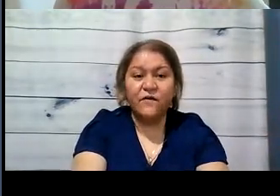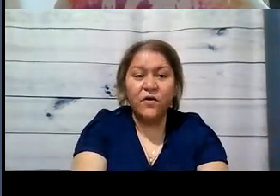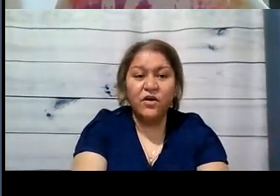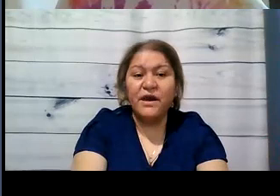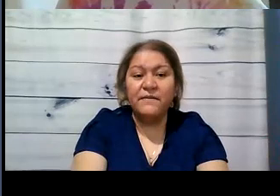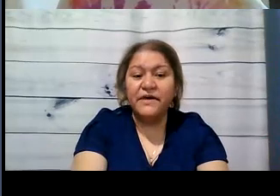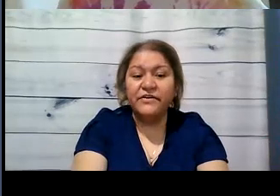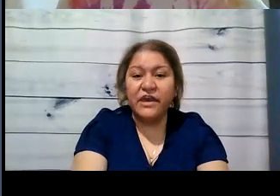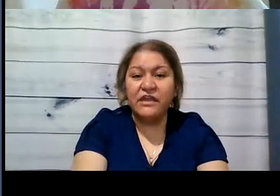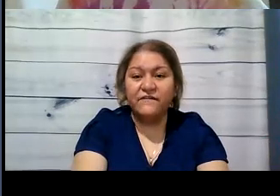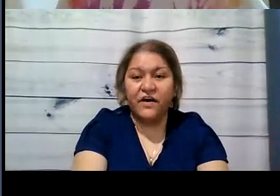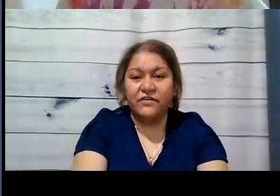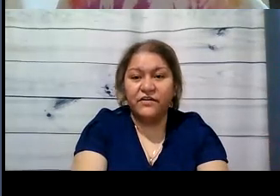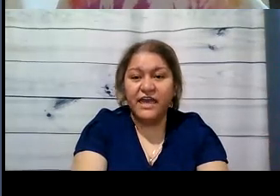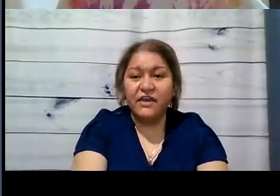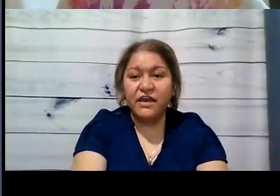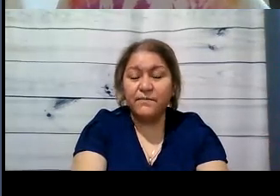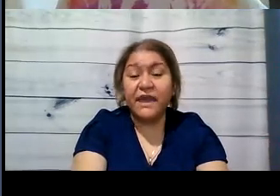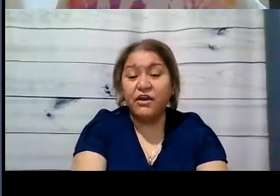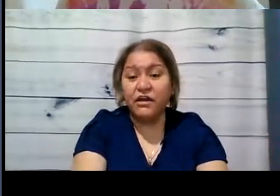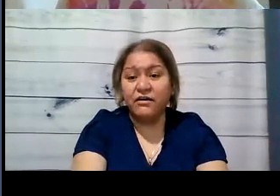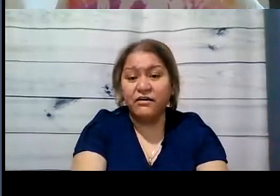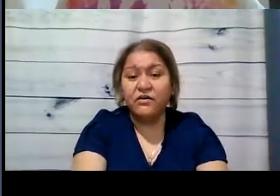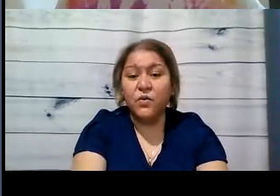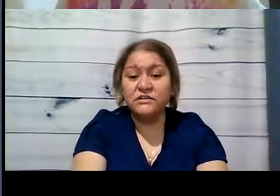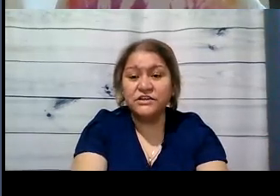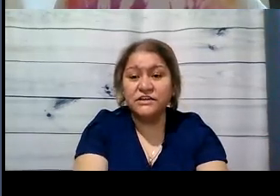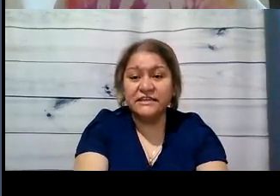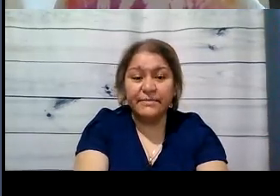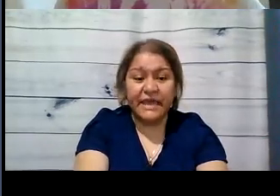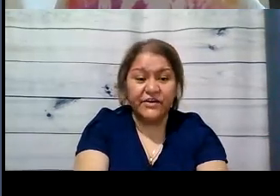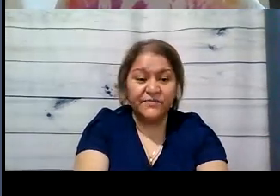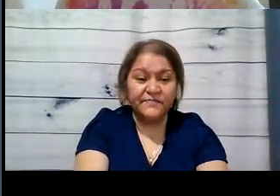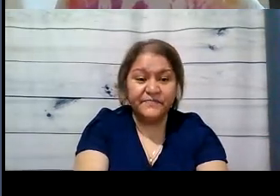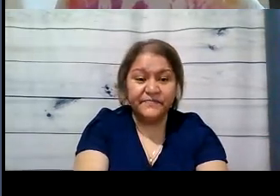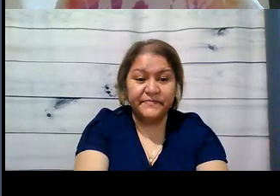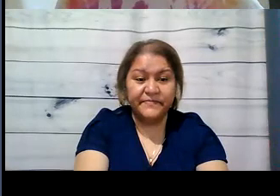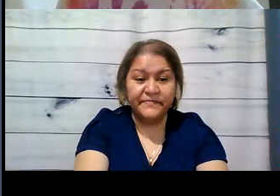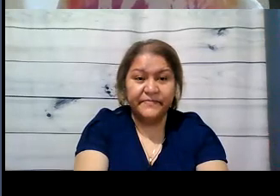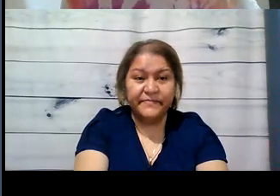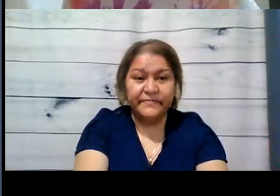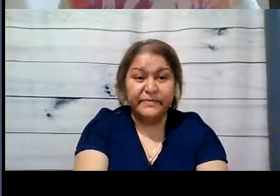Says, for my mother and father, Eric, by Eric Carle, Walter the Baker.